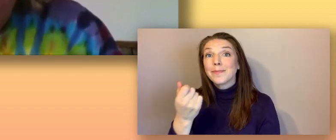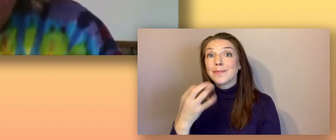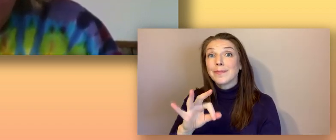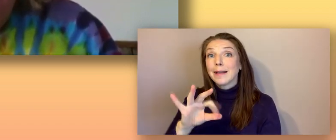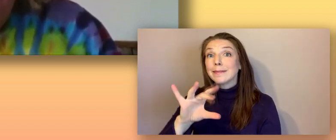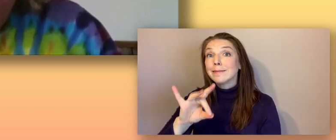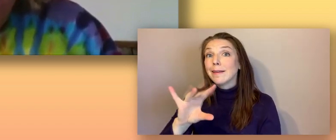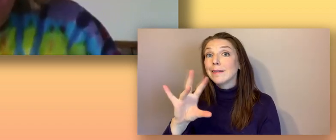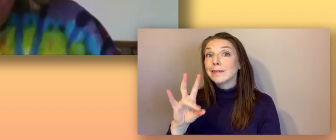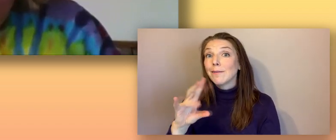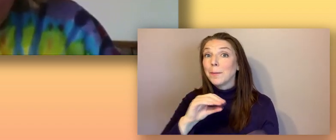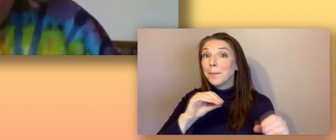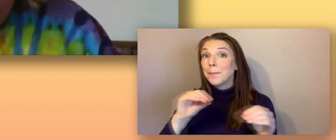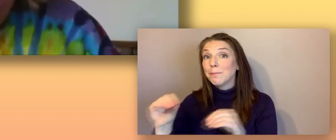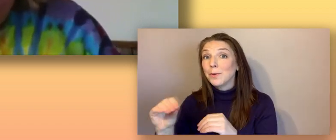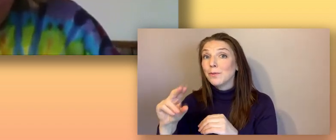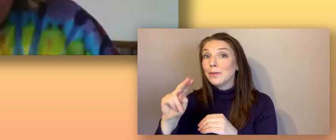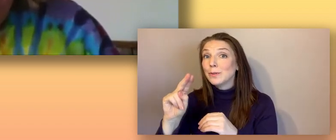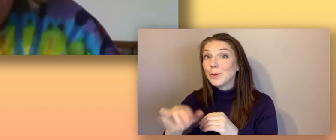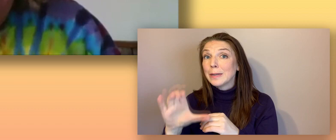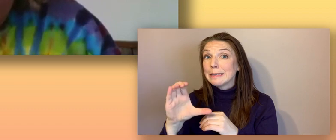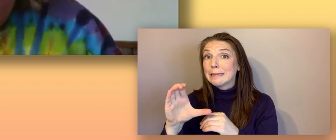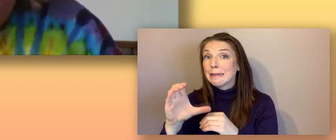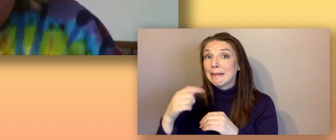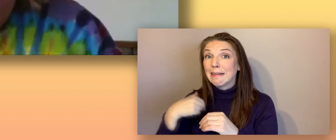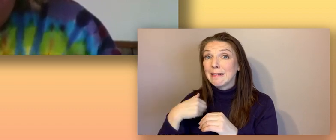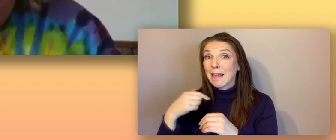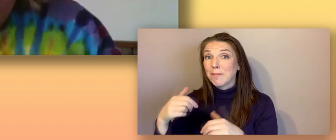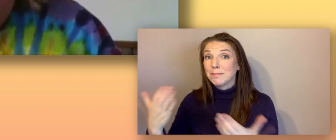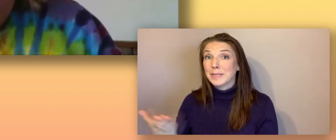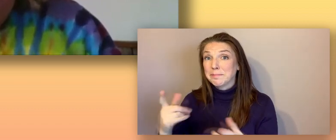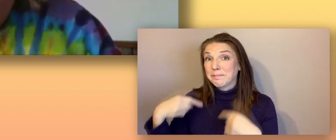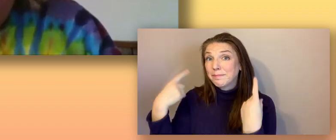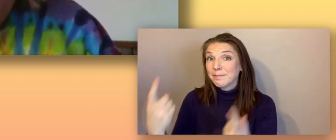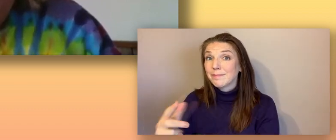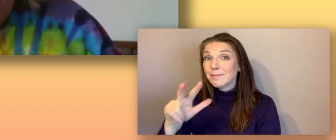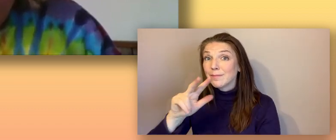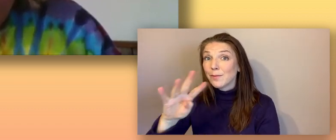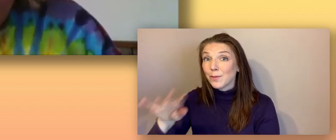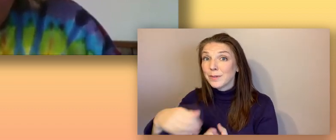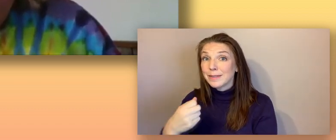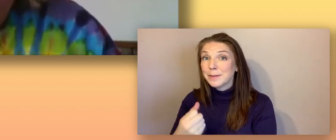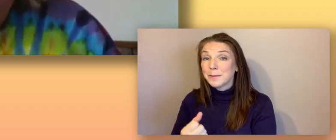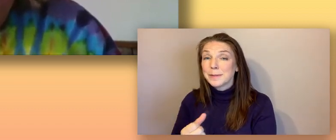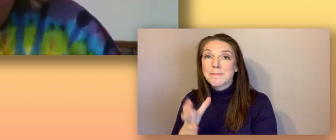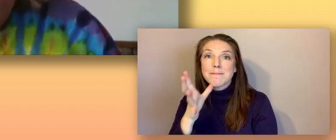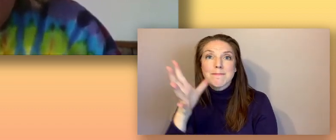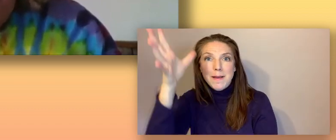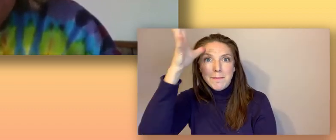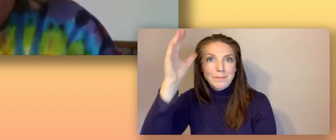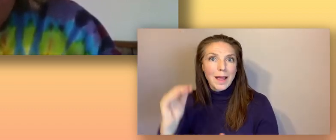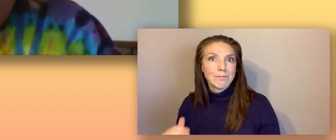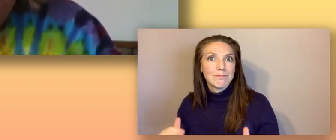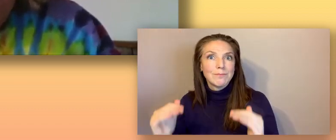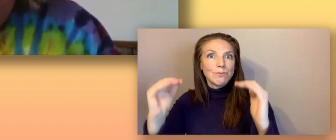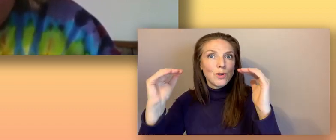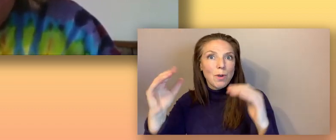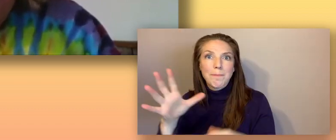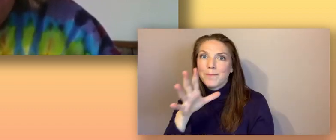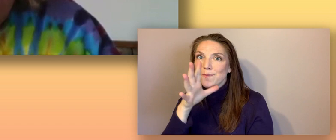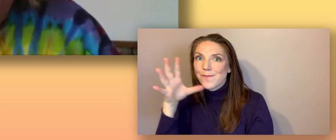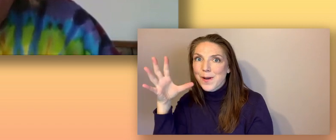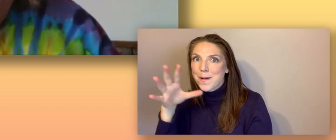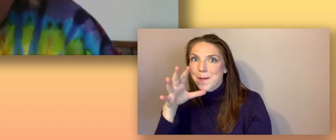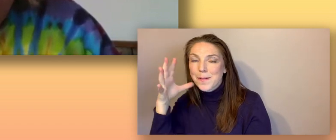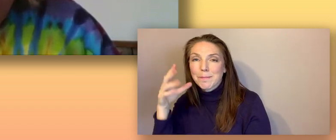have lived in Manhattan ever since. Both of my parents grew up on farms in Iowa. My mom's parents, the